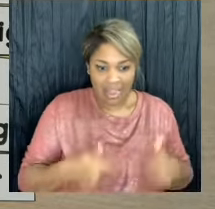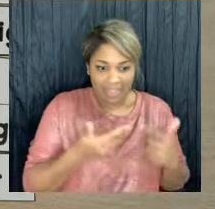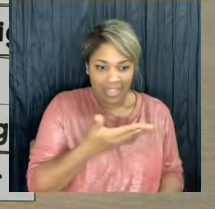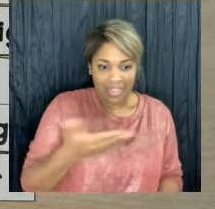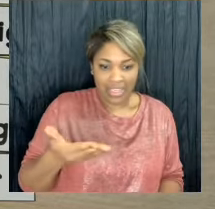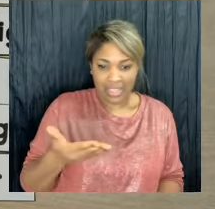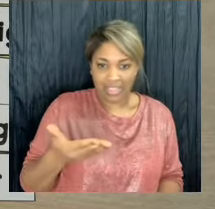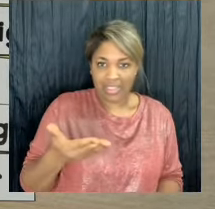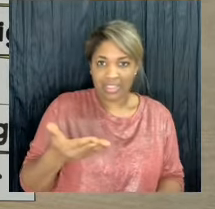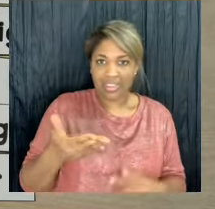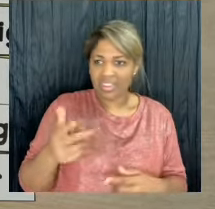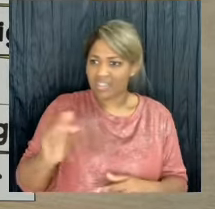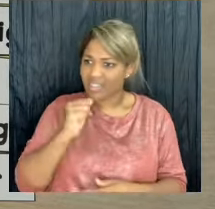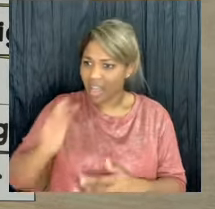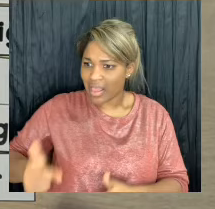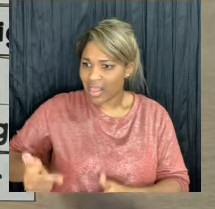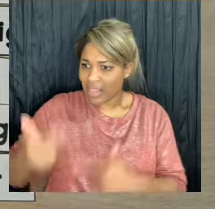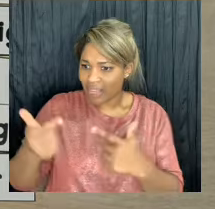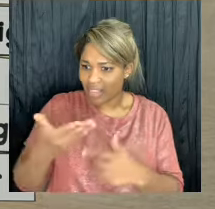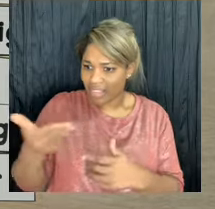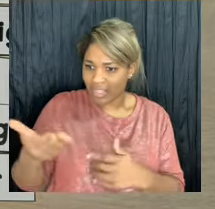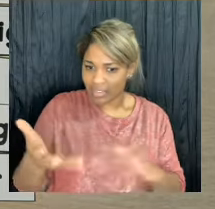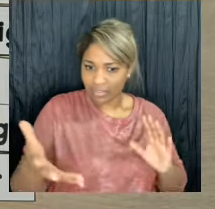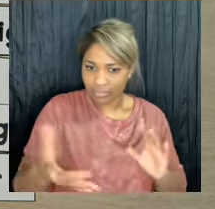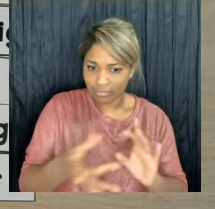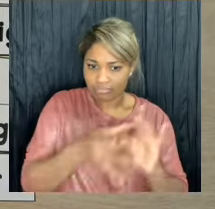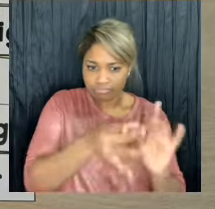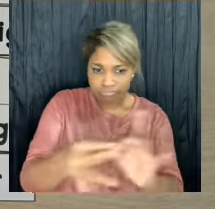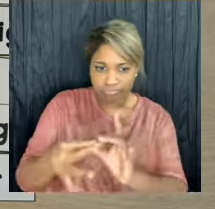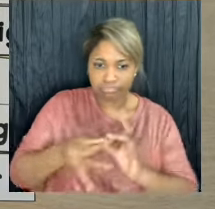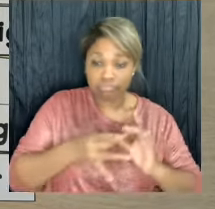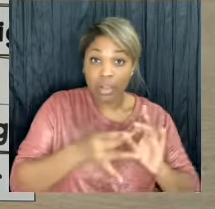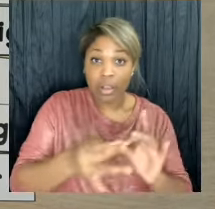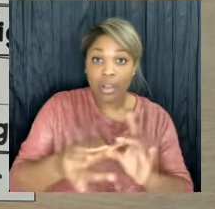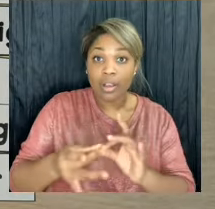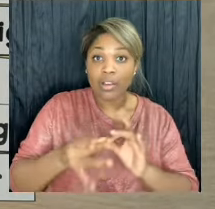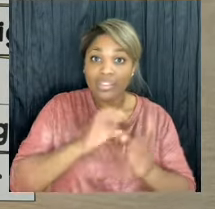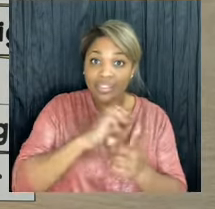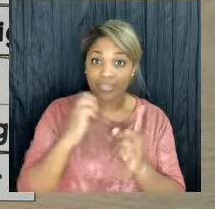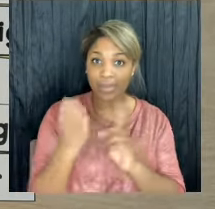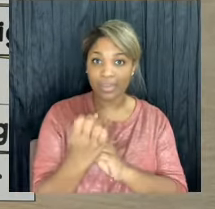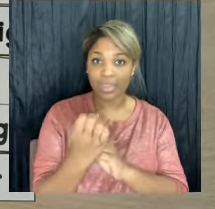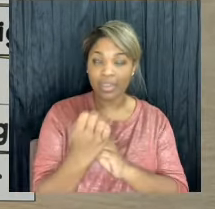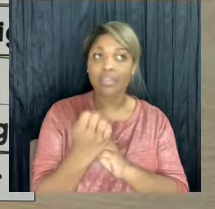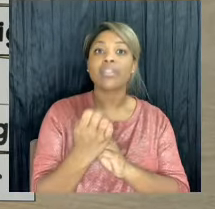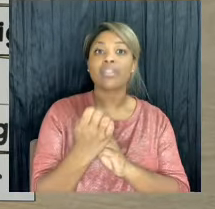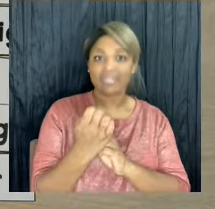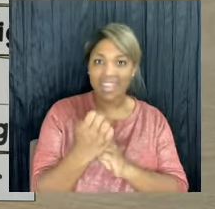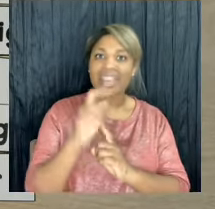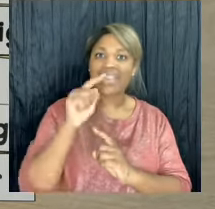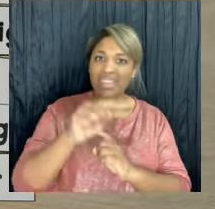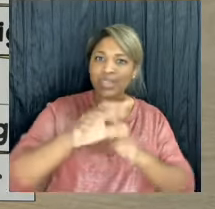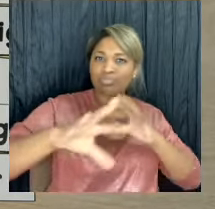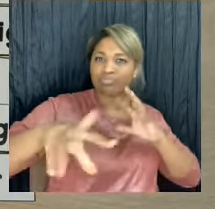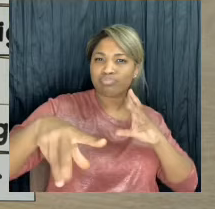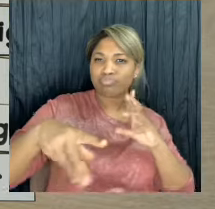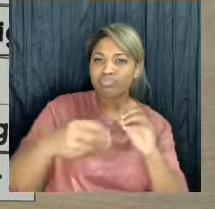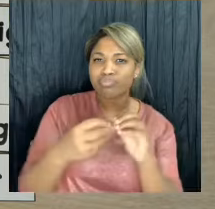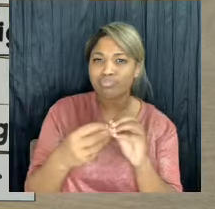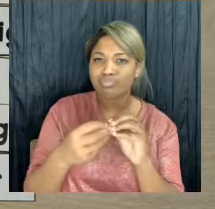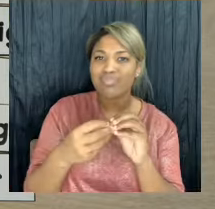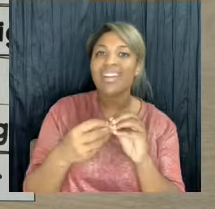each other, the living and non-living things, they're interacting in the environment, these things make up